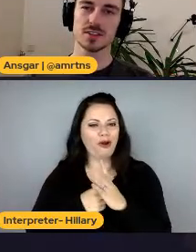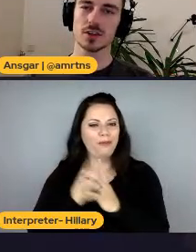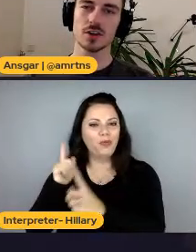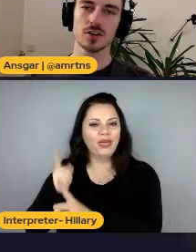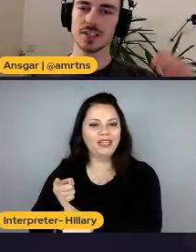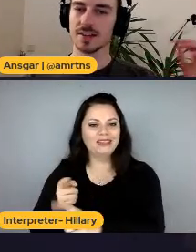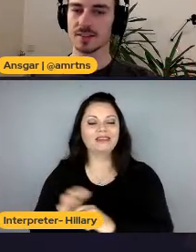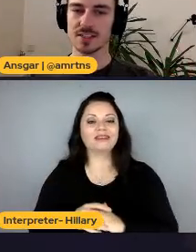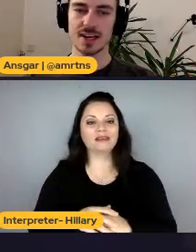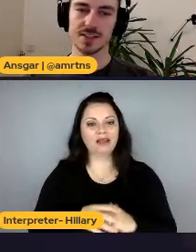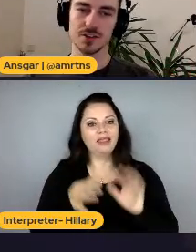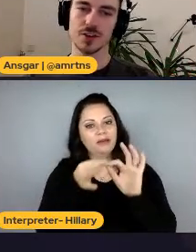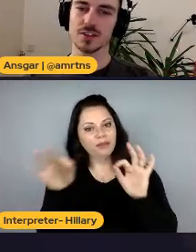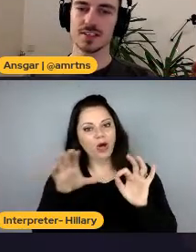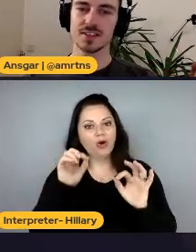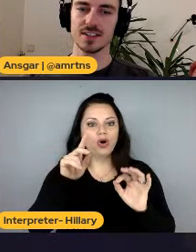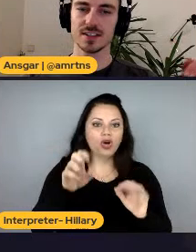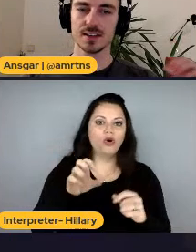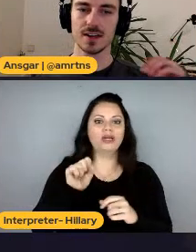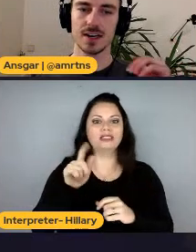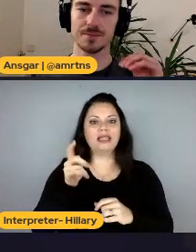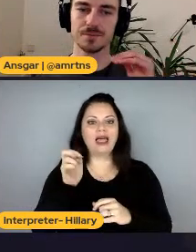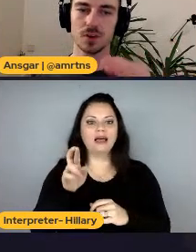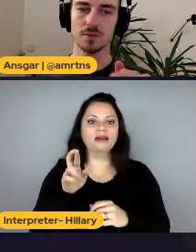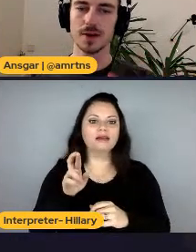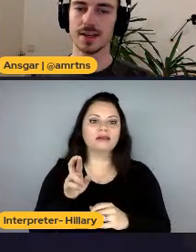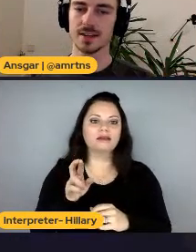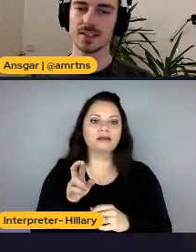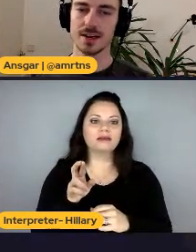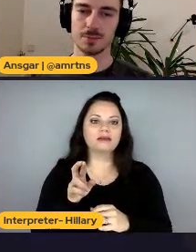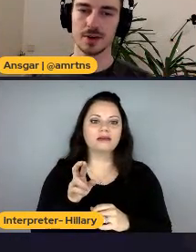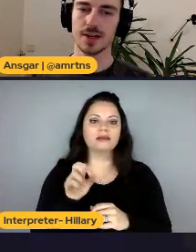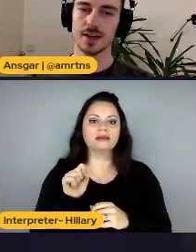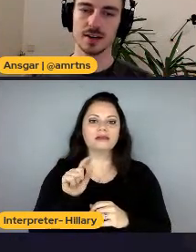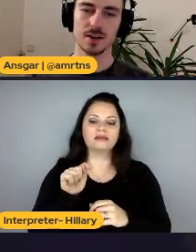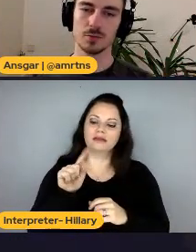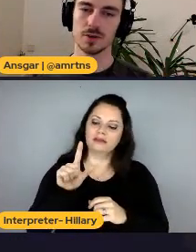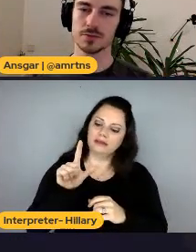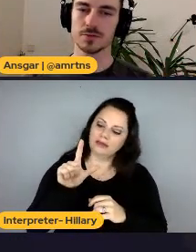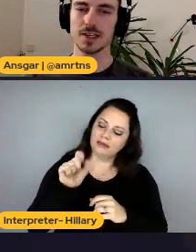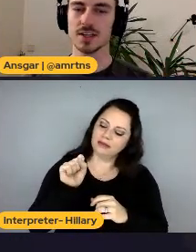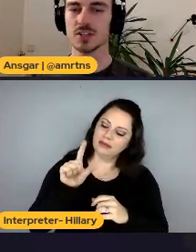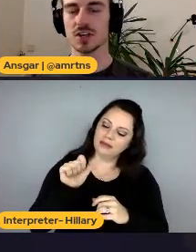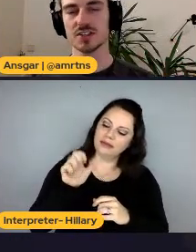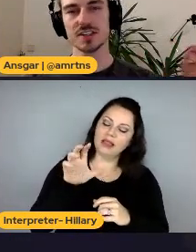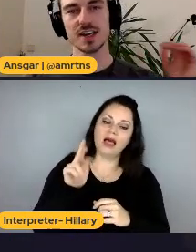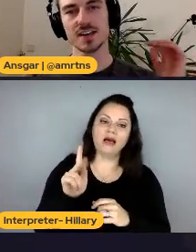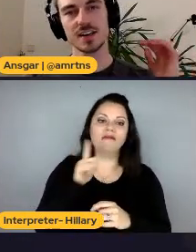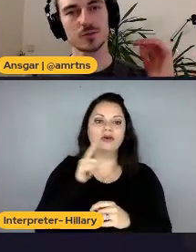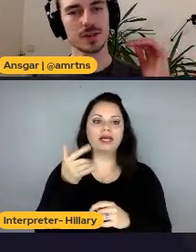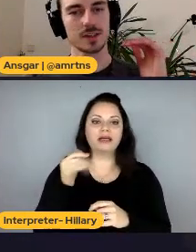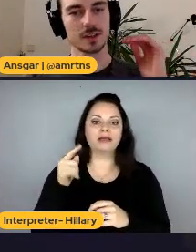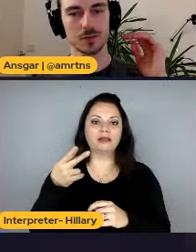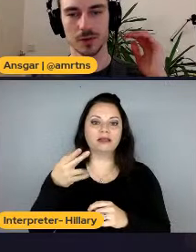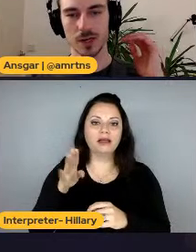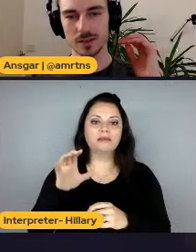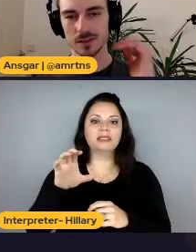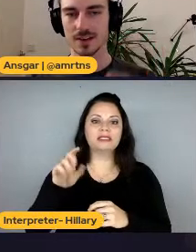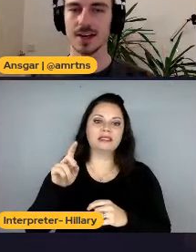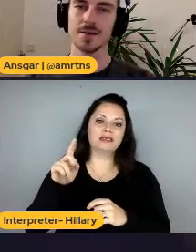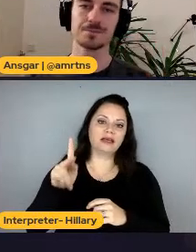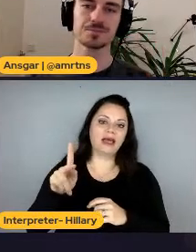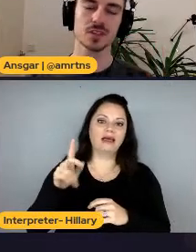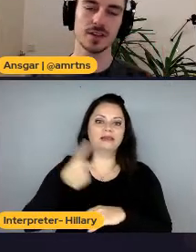published this code and the slides you're currently seeing on my GitHub with Talk CDK Day